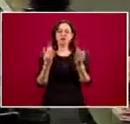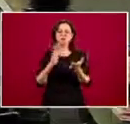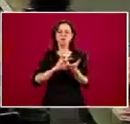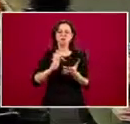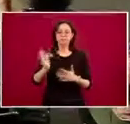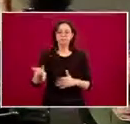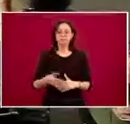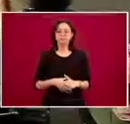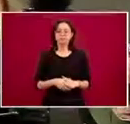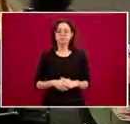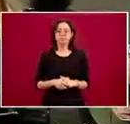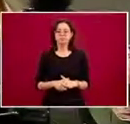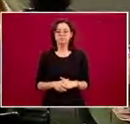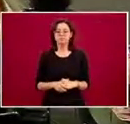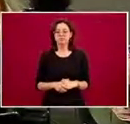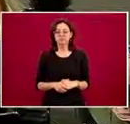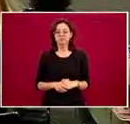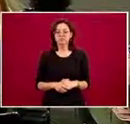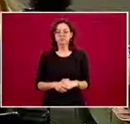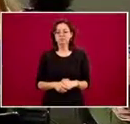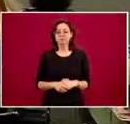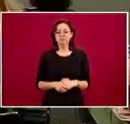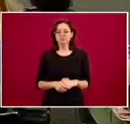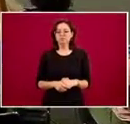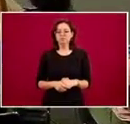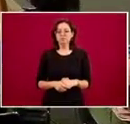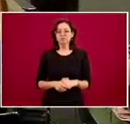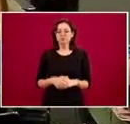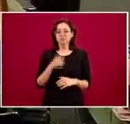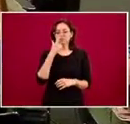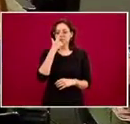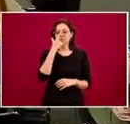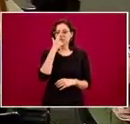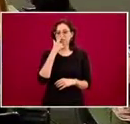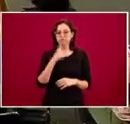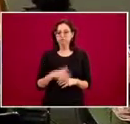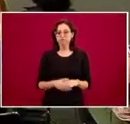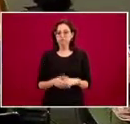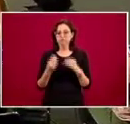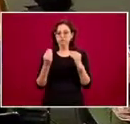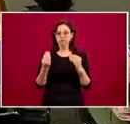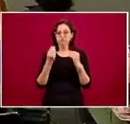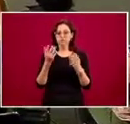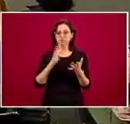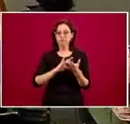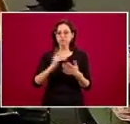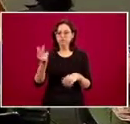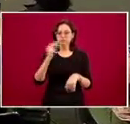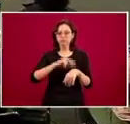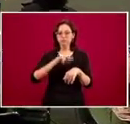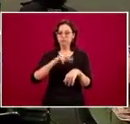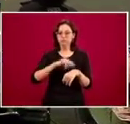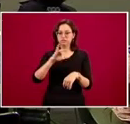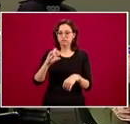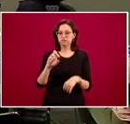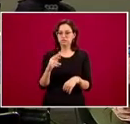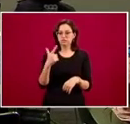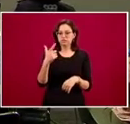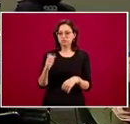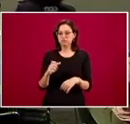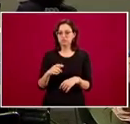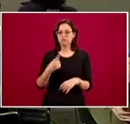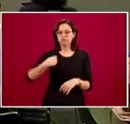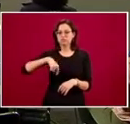and substance consumption. Please help us spread this information, and thank you very much. Thank you, Dr. Jorge